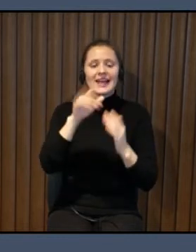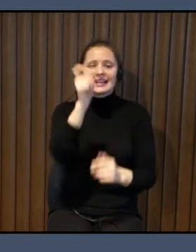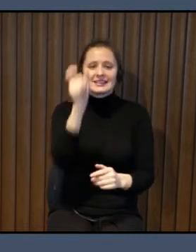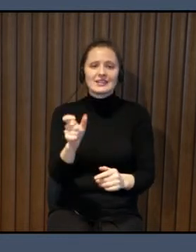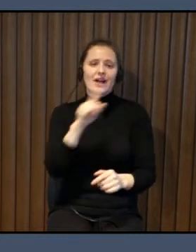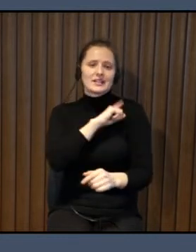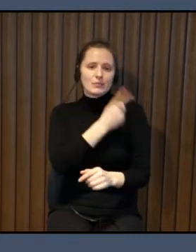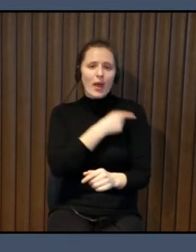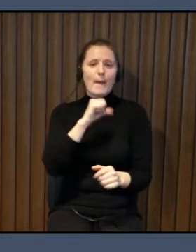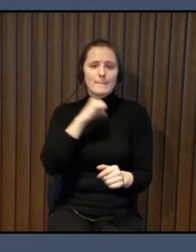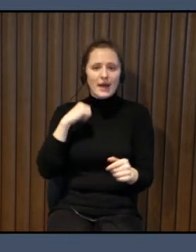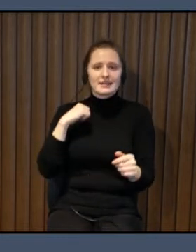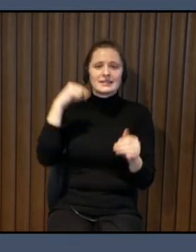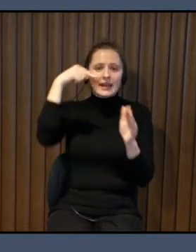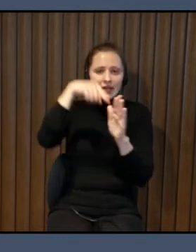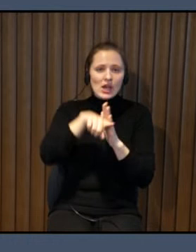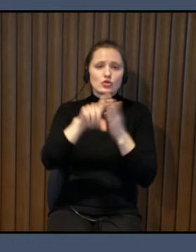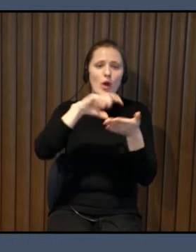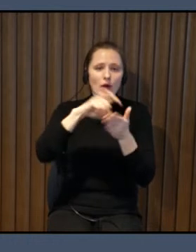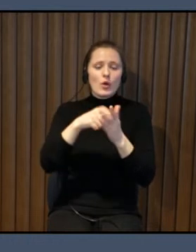individuality. We want this person,